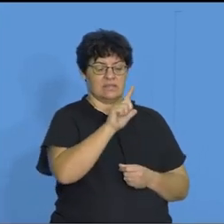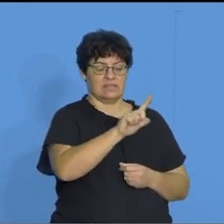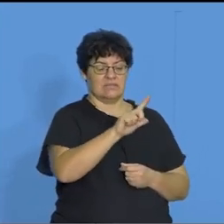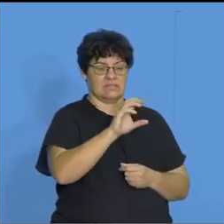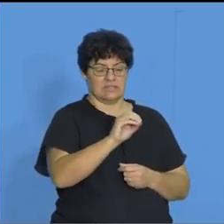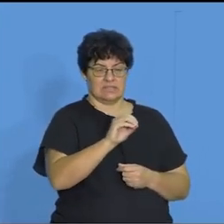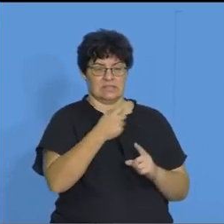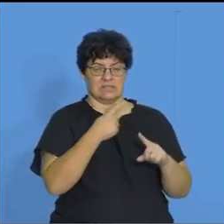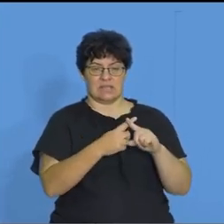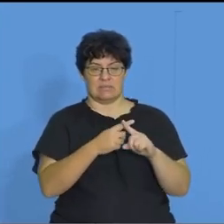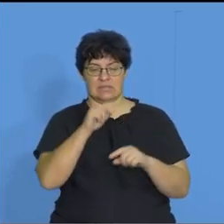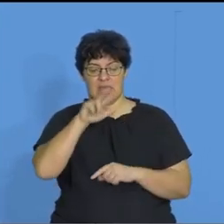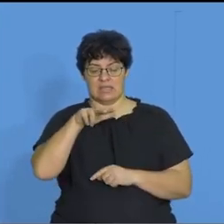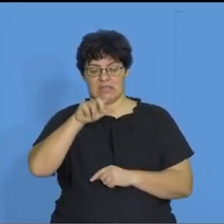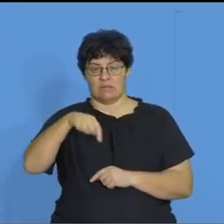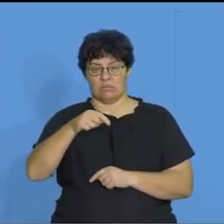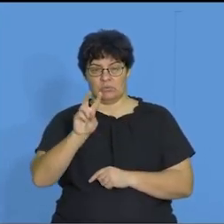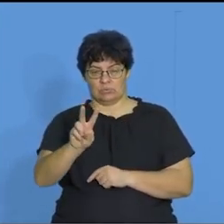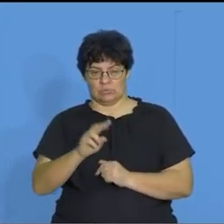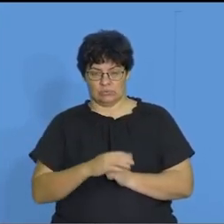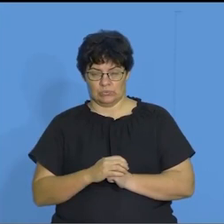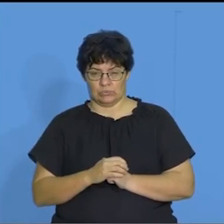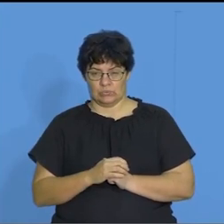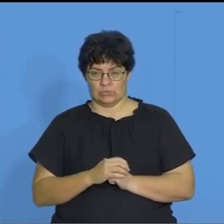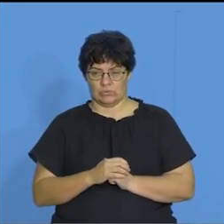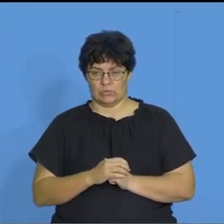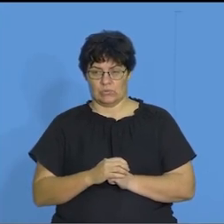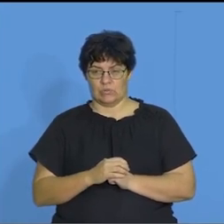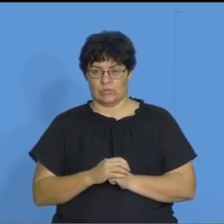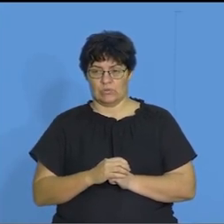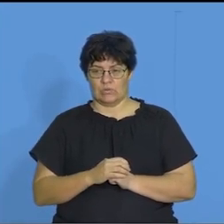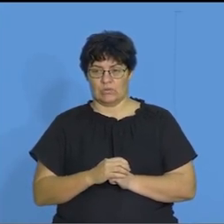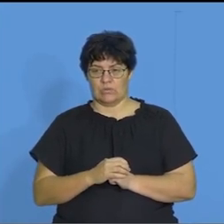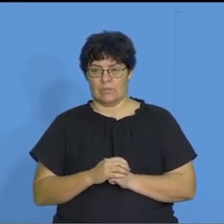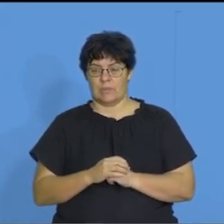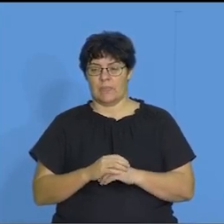have 70 multiplied by